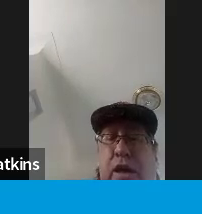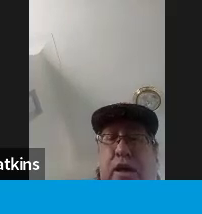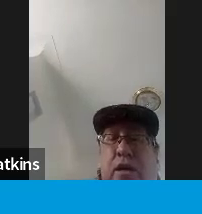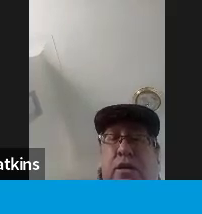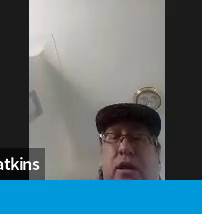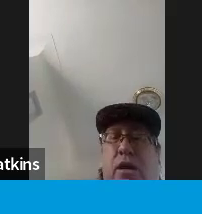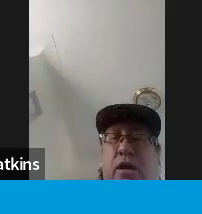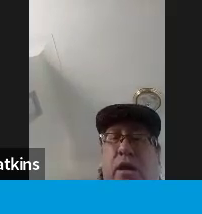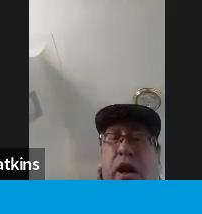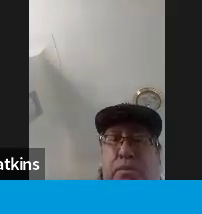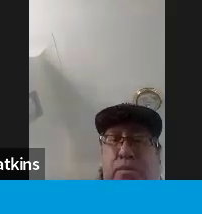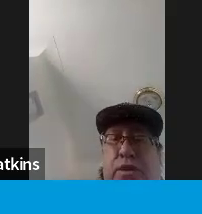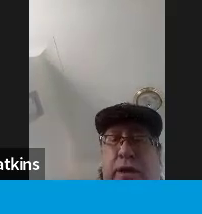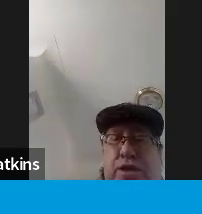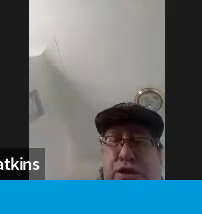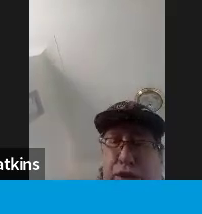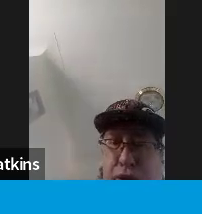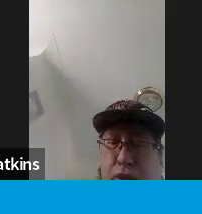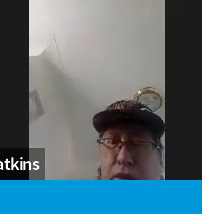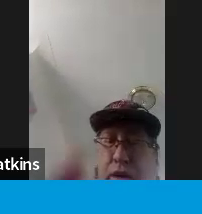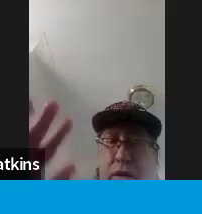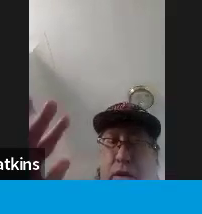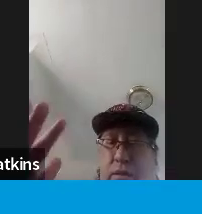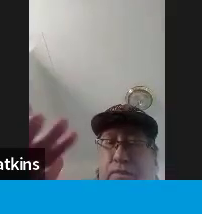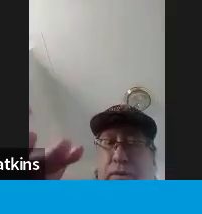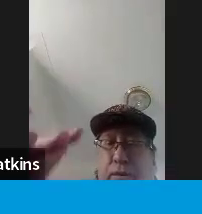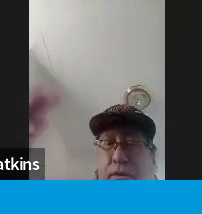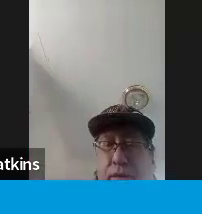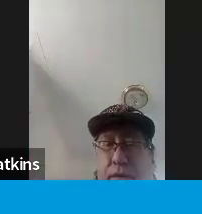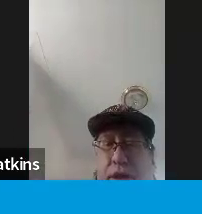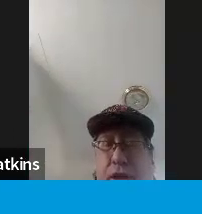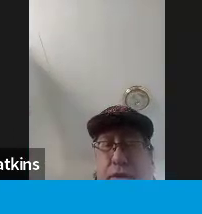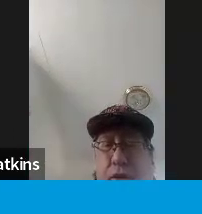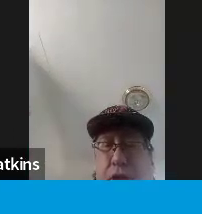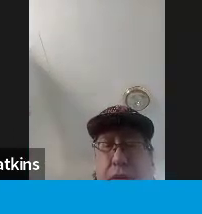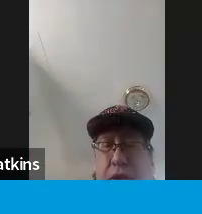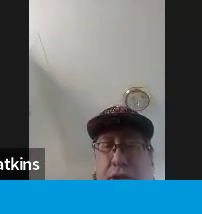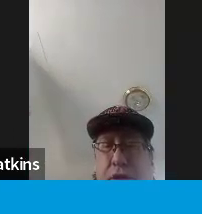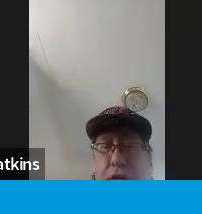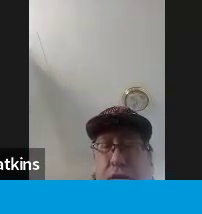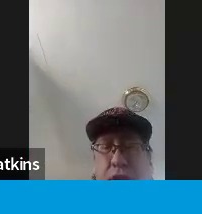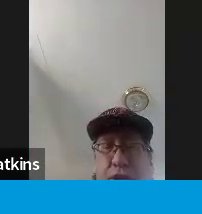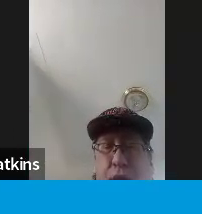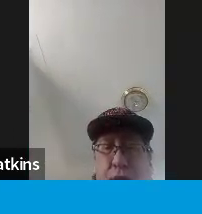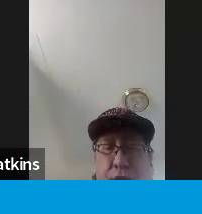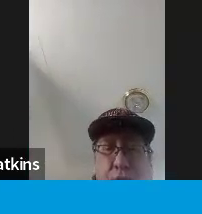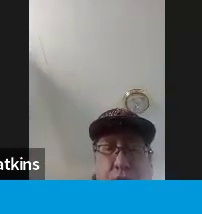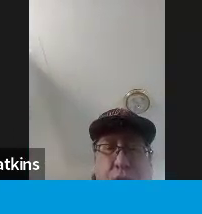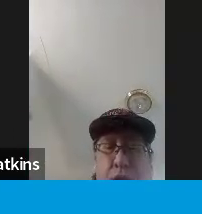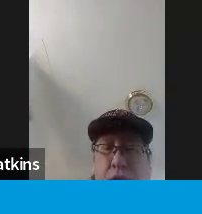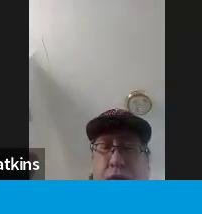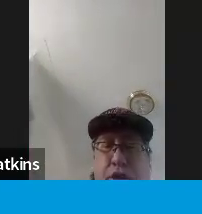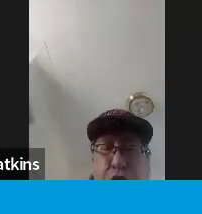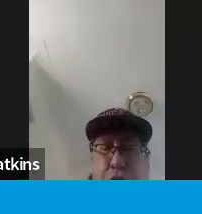agencies on thanks to, you know, former commissioner